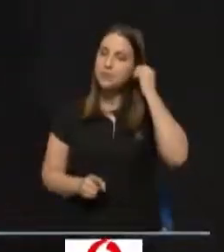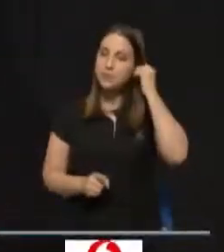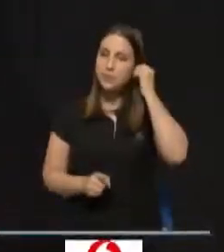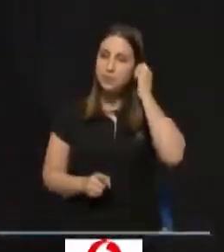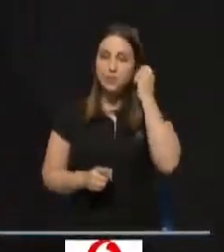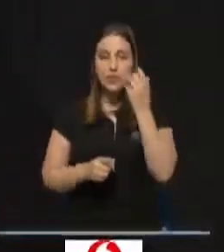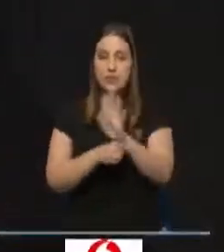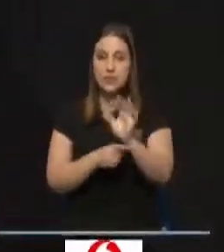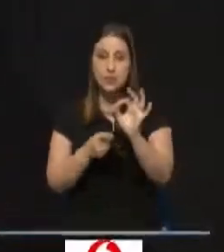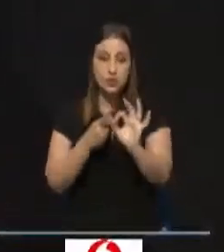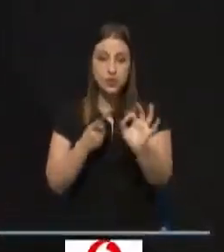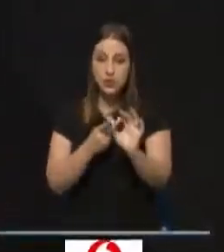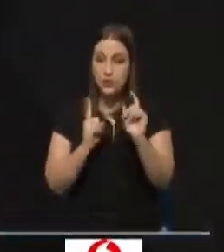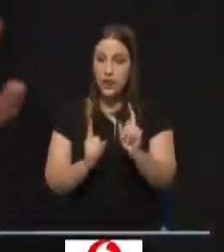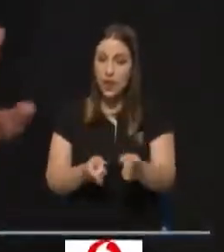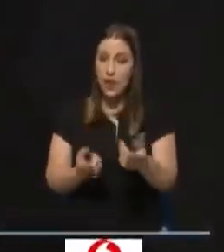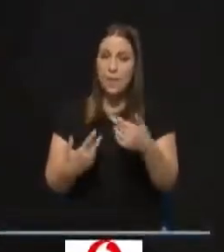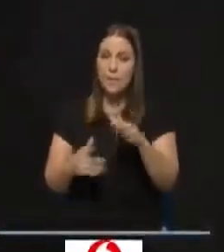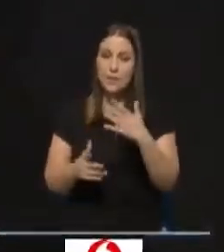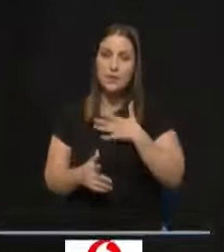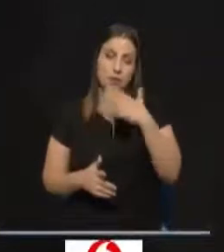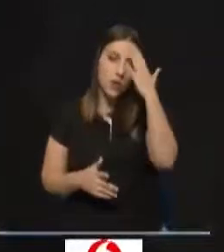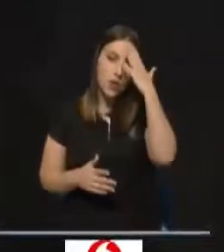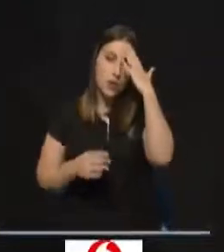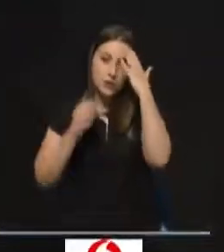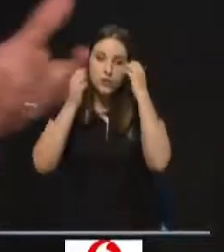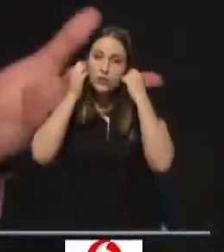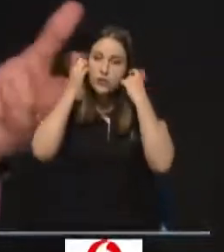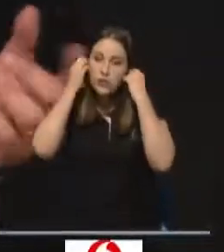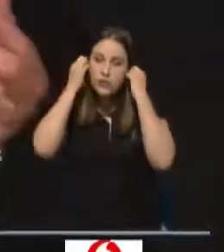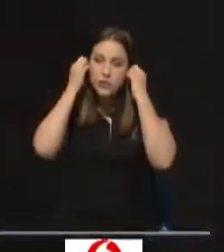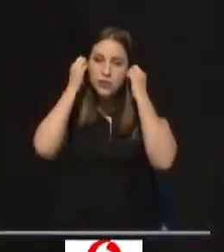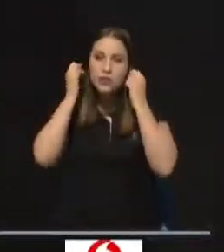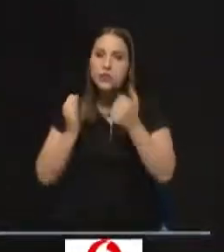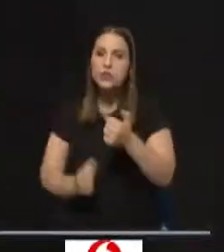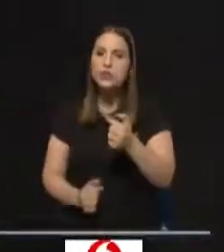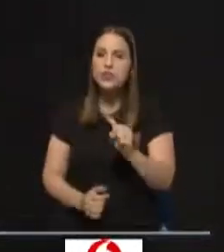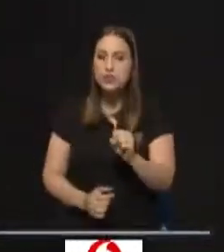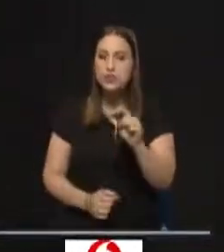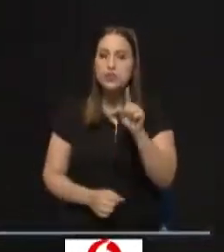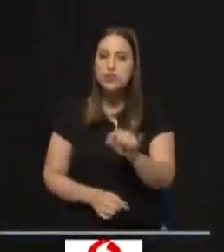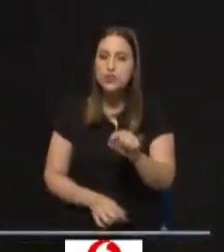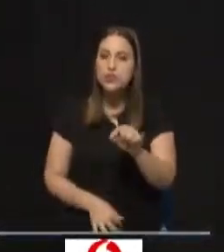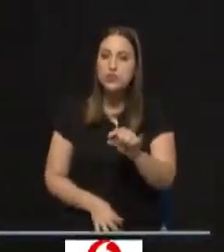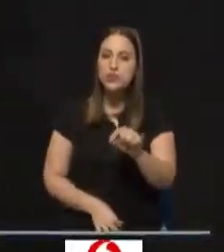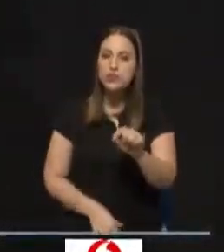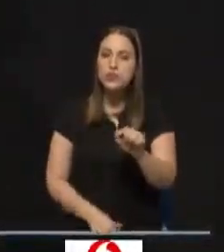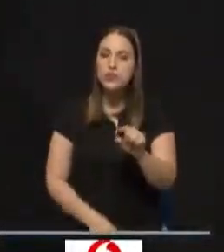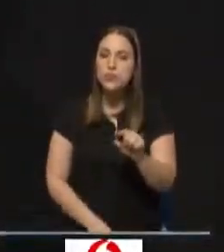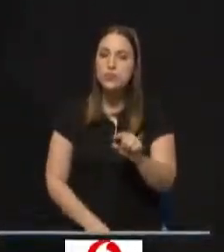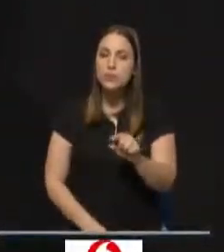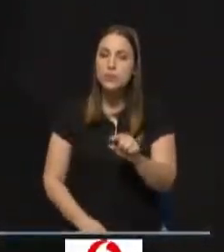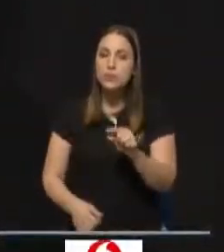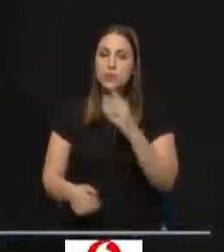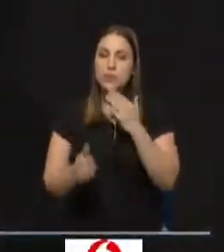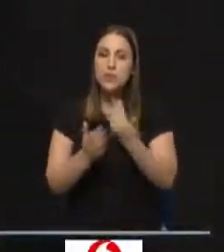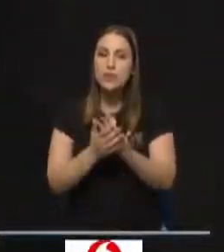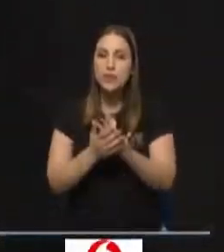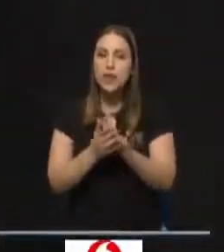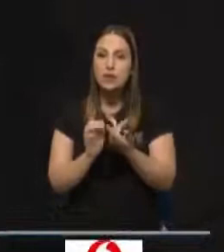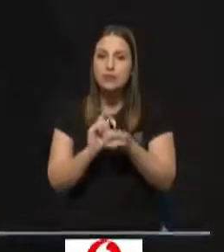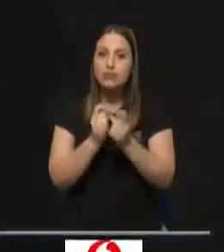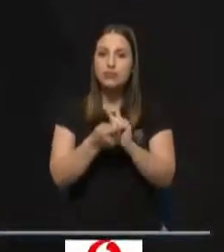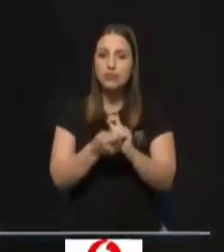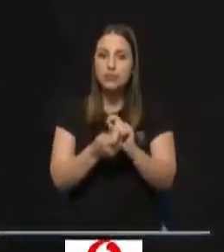This is a very concrete example, but I think that 5G is also going